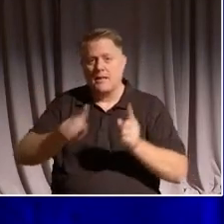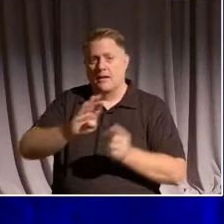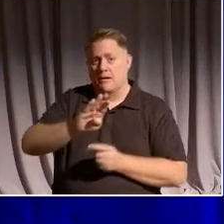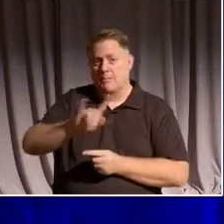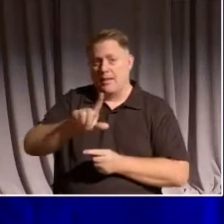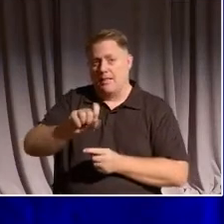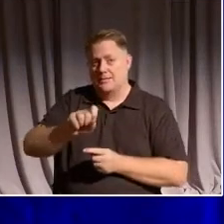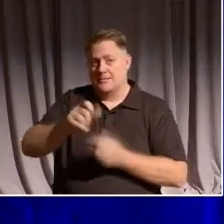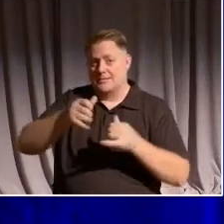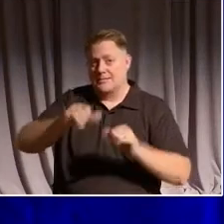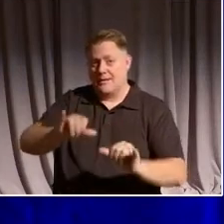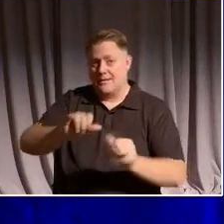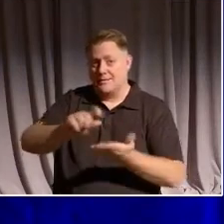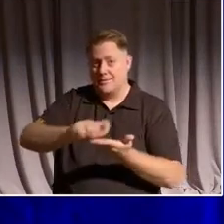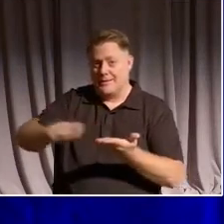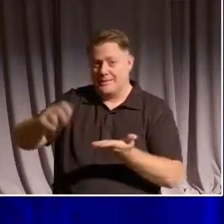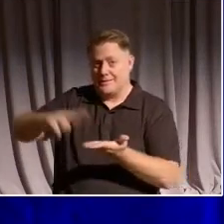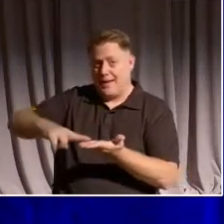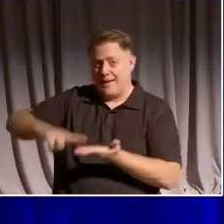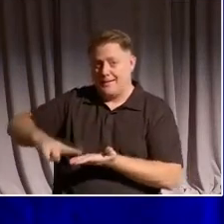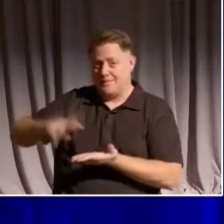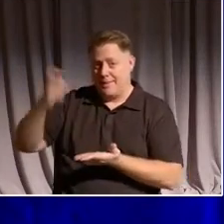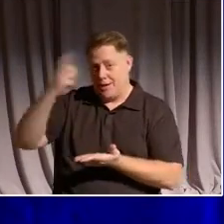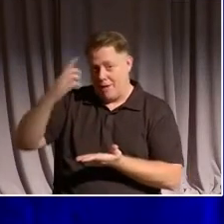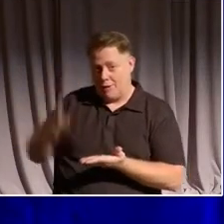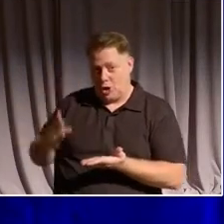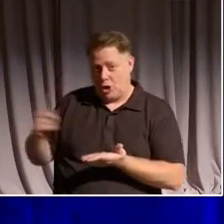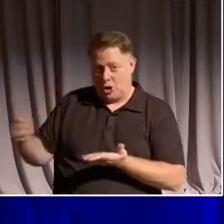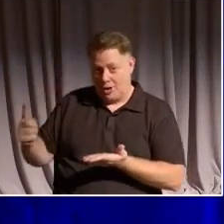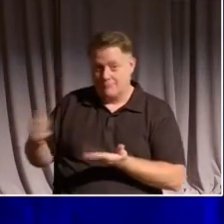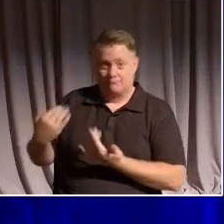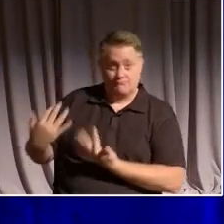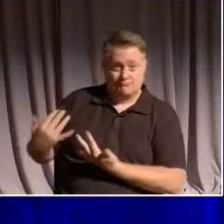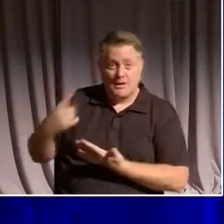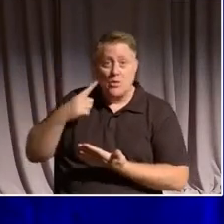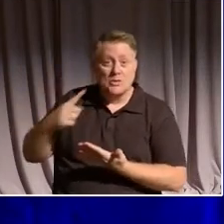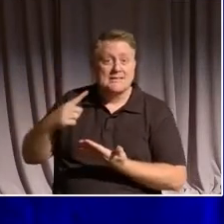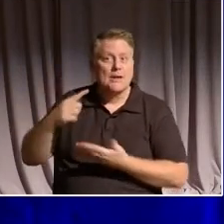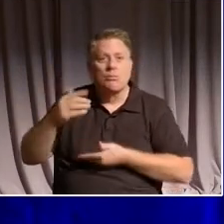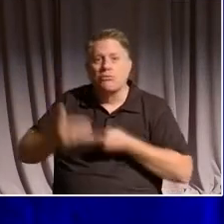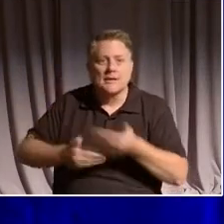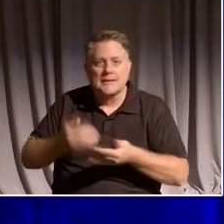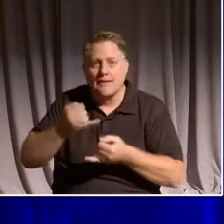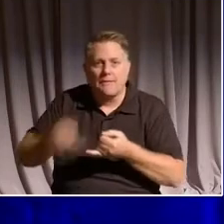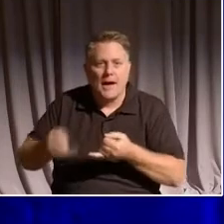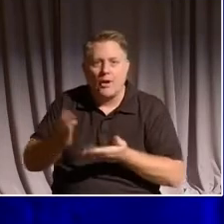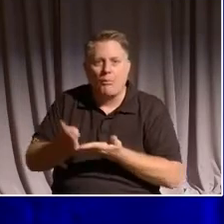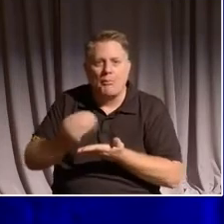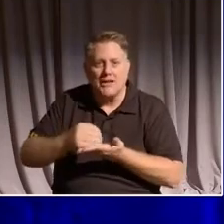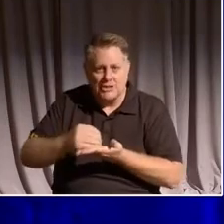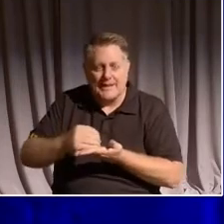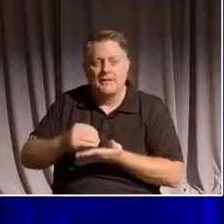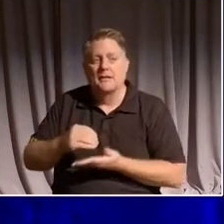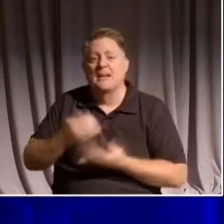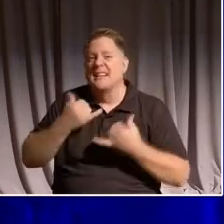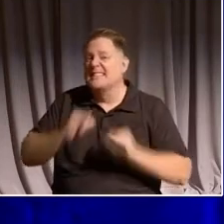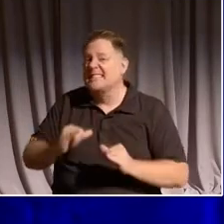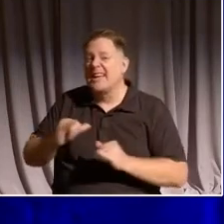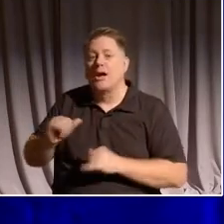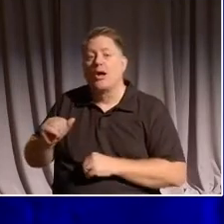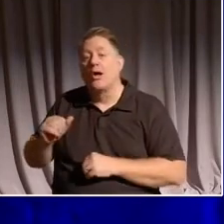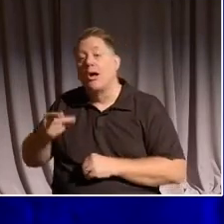bills still to be signed by the governor. We're still processing the final state budget. There are